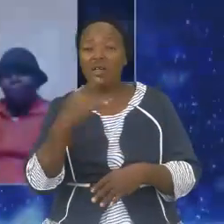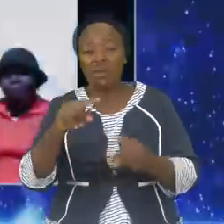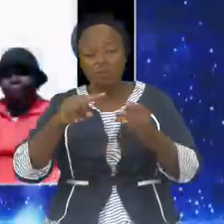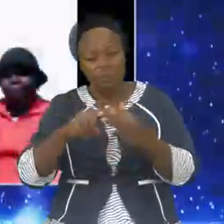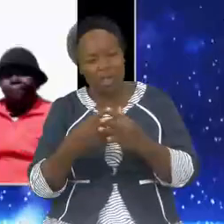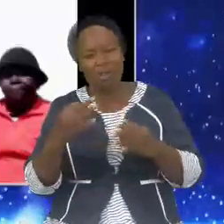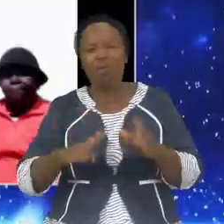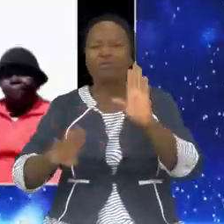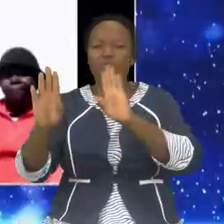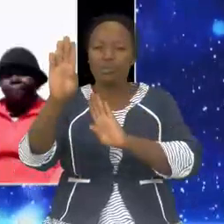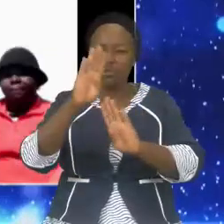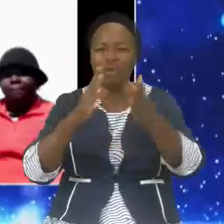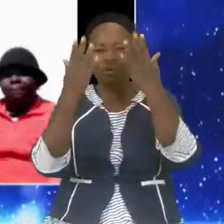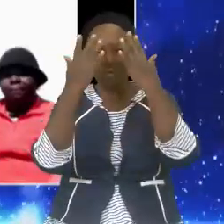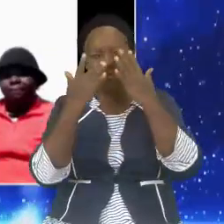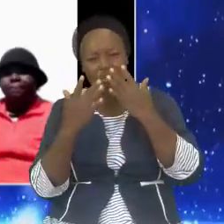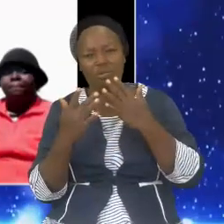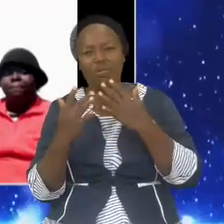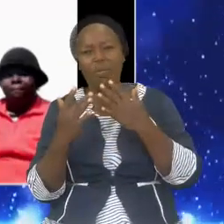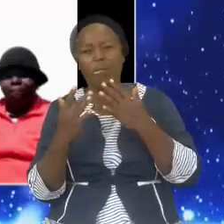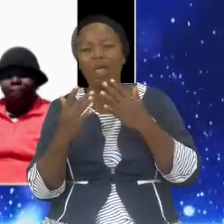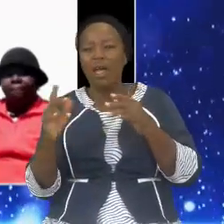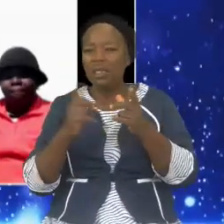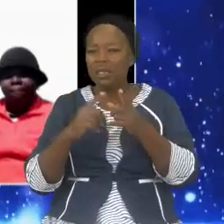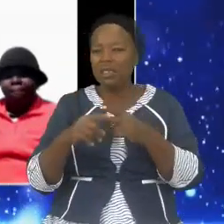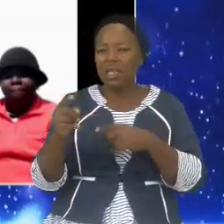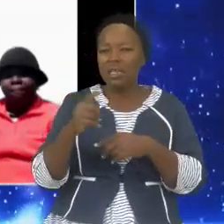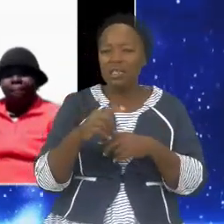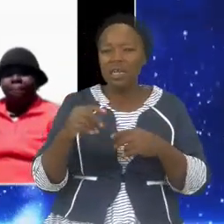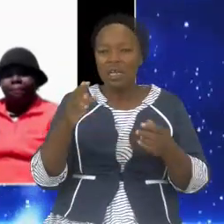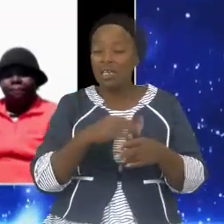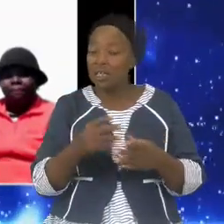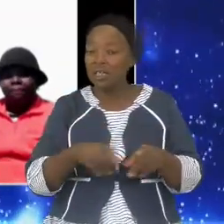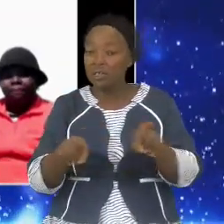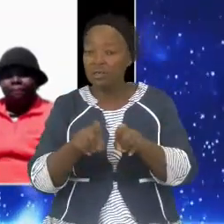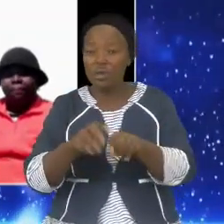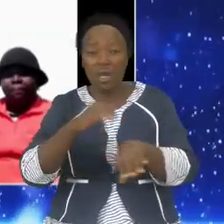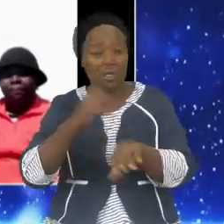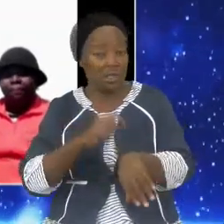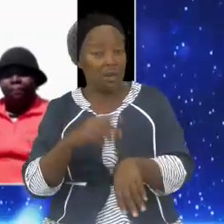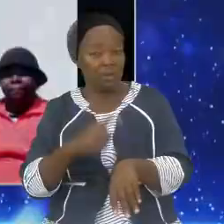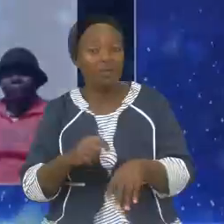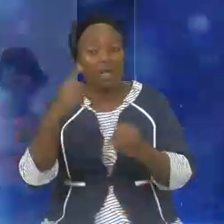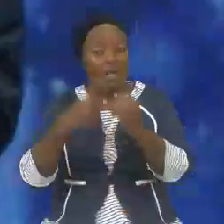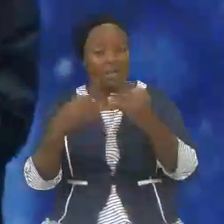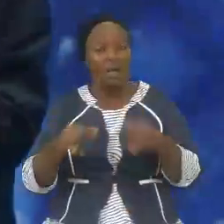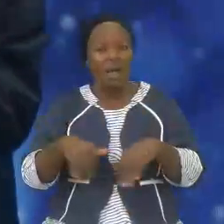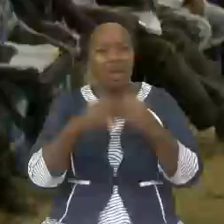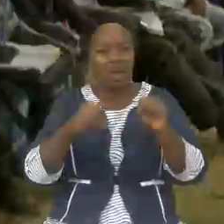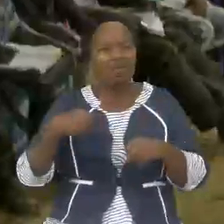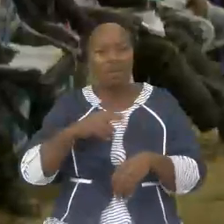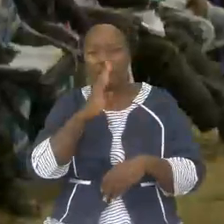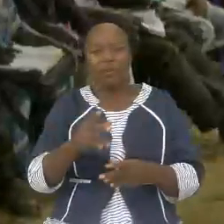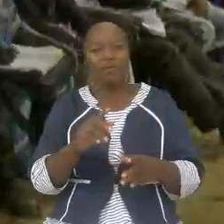sorrow. If trouble is there even at the time of the end now, how can we be free from that trouble? Look at verse